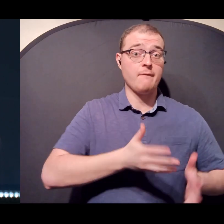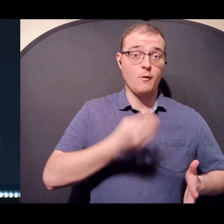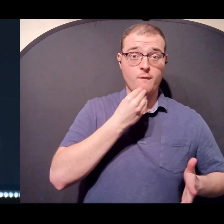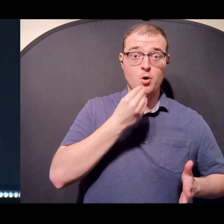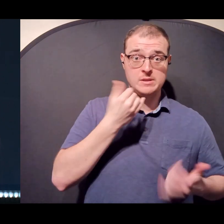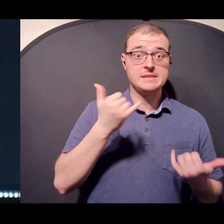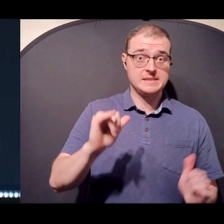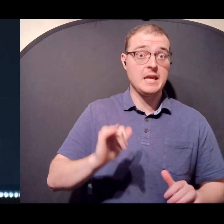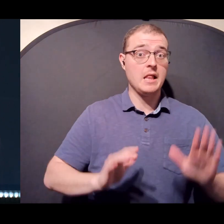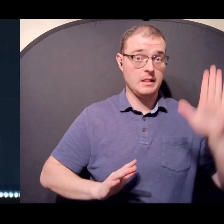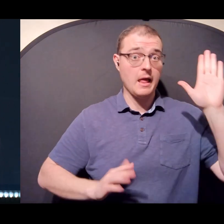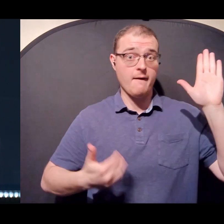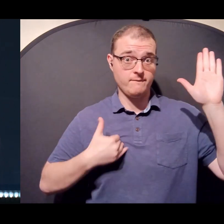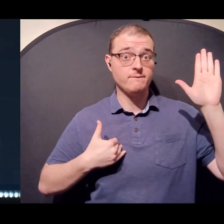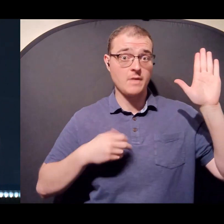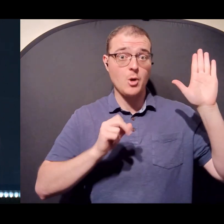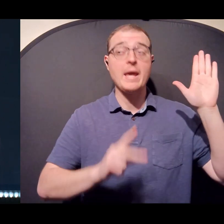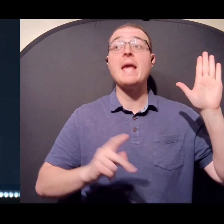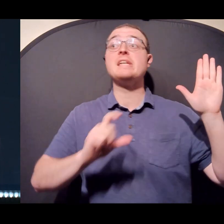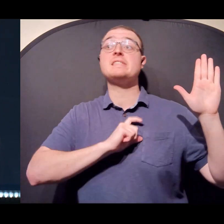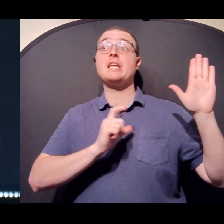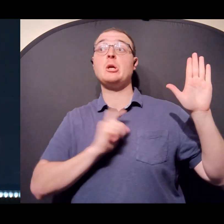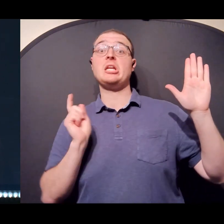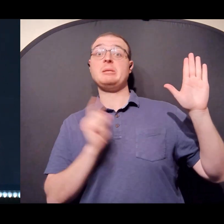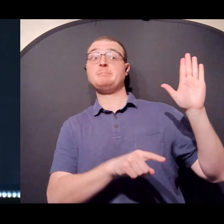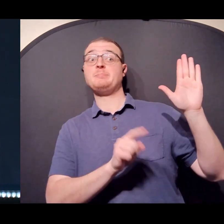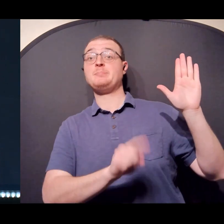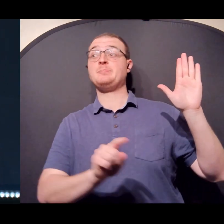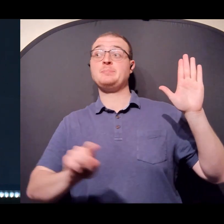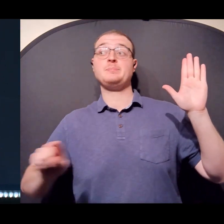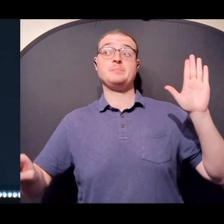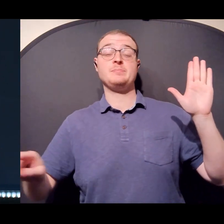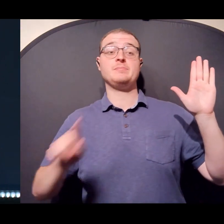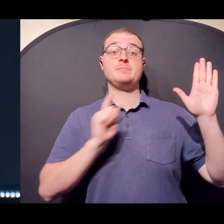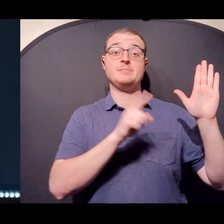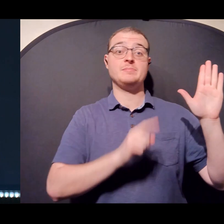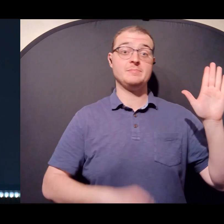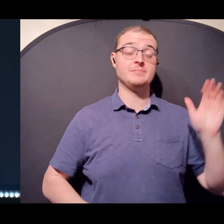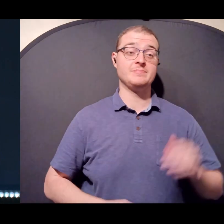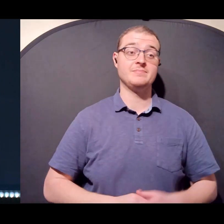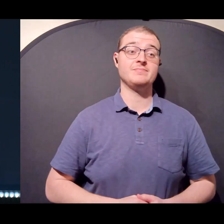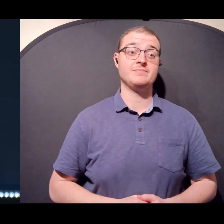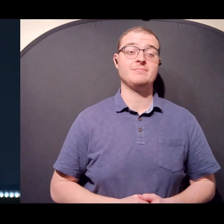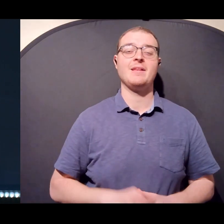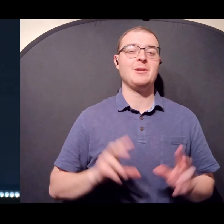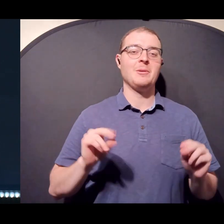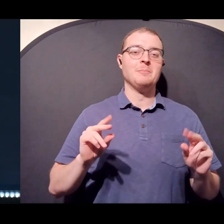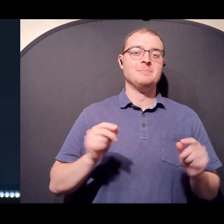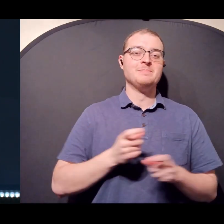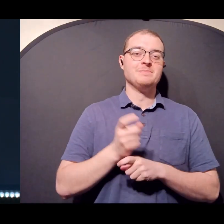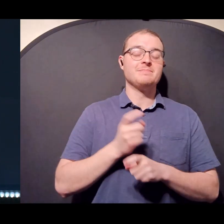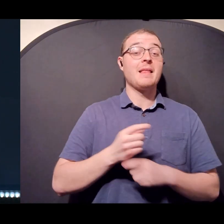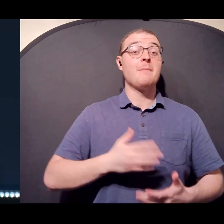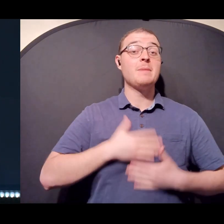got the leftovers from last week? Okay, security here, here, here, and there.